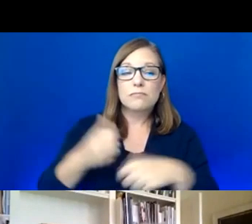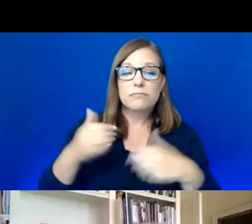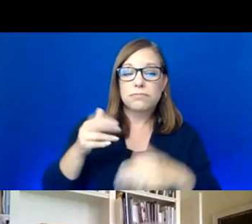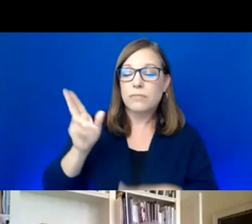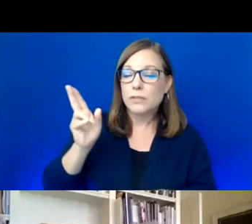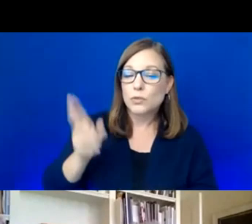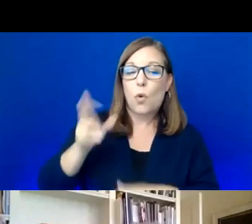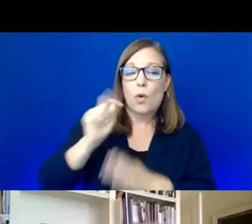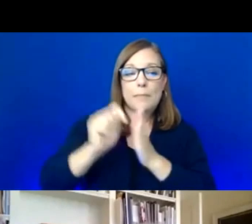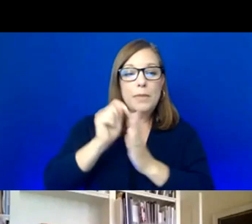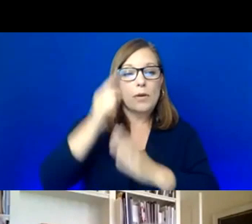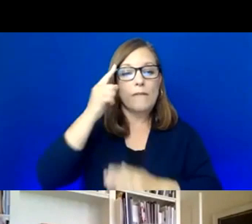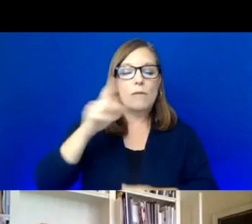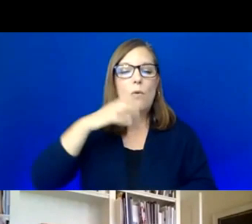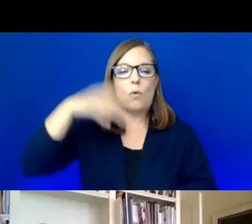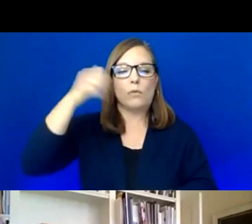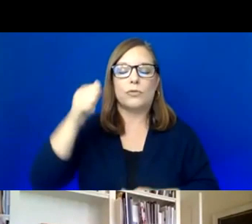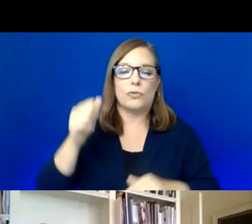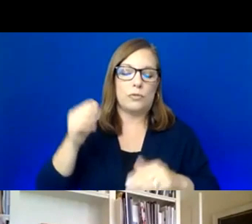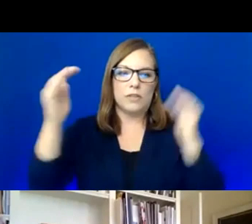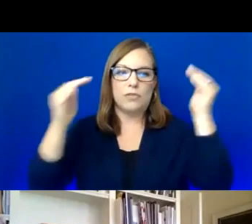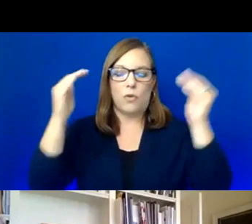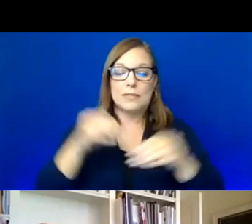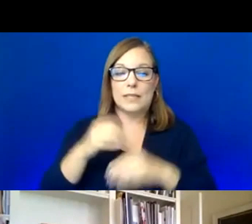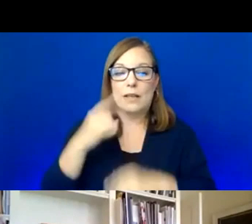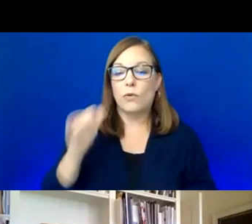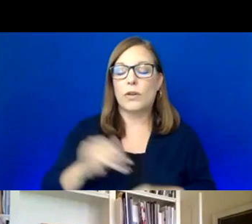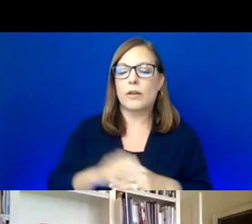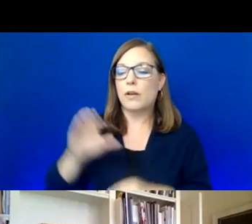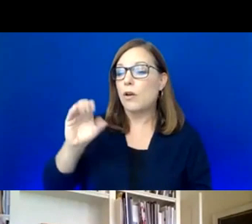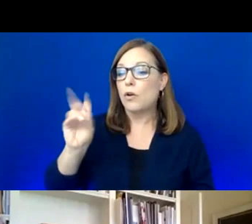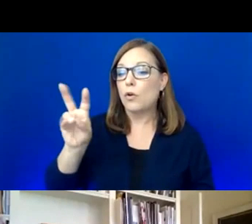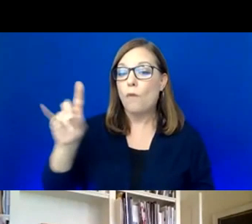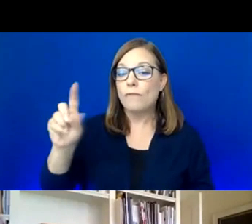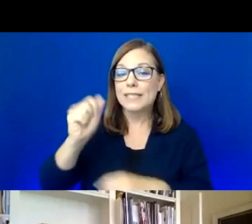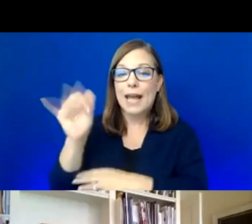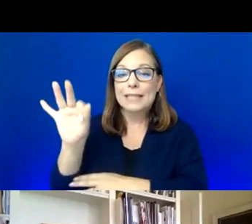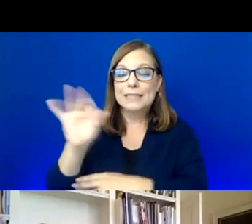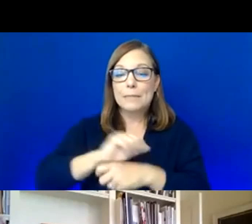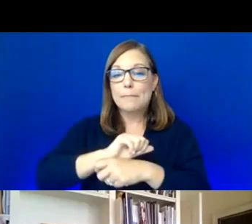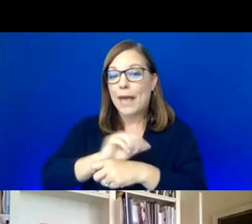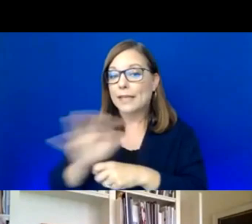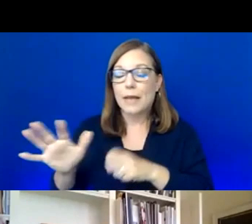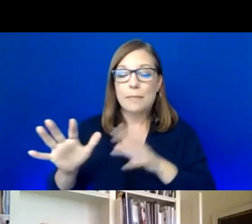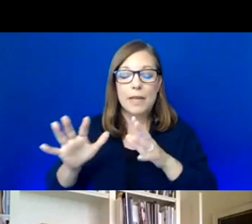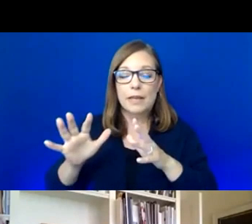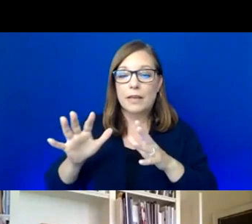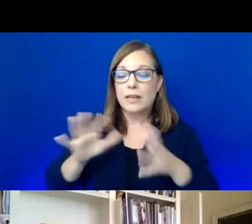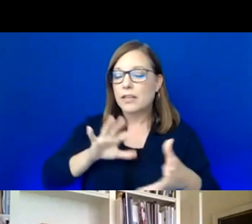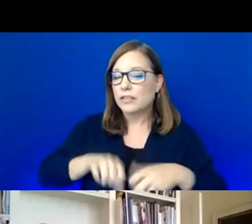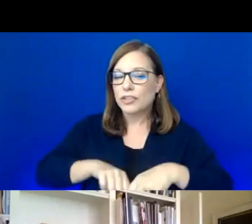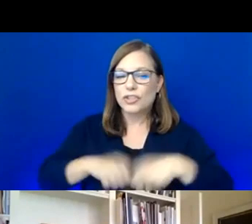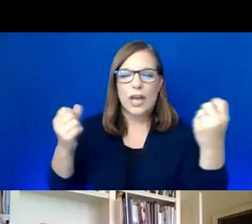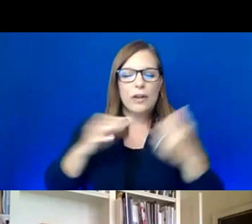for older adults in California. The COVID-19 pandemic shattered norms and created urgency to address